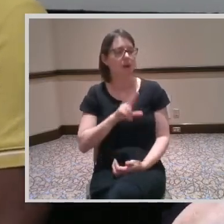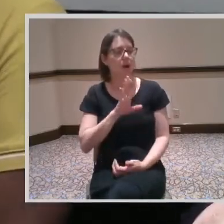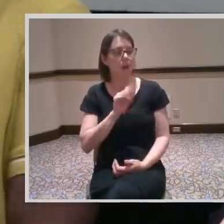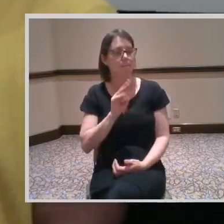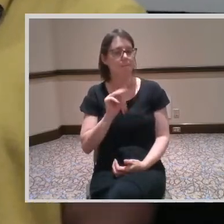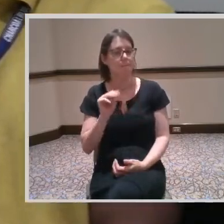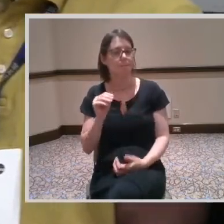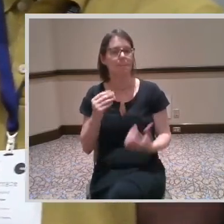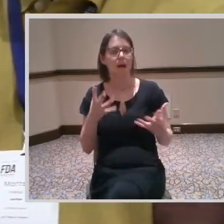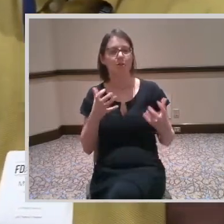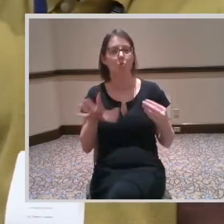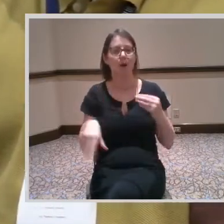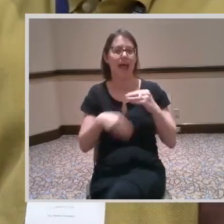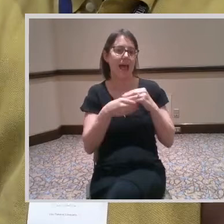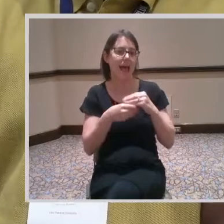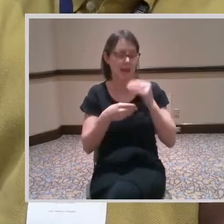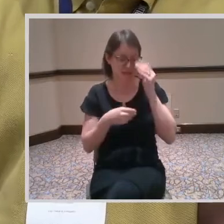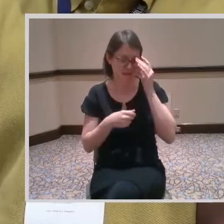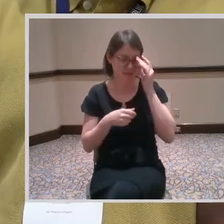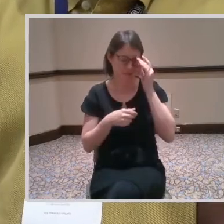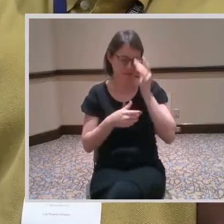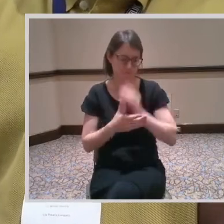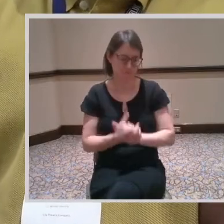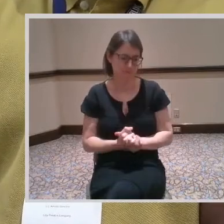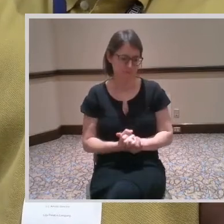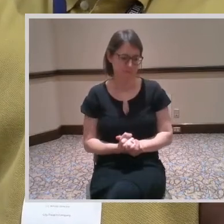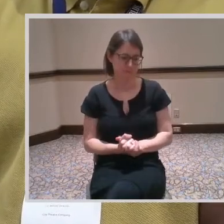I just want to add that I think